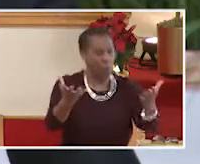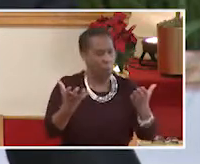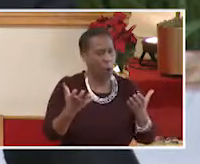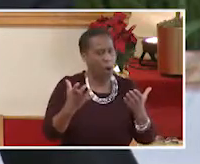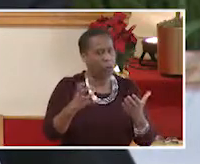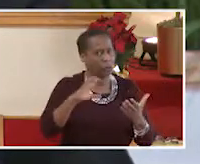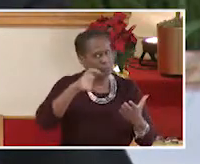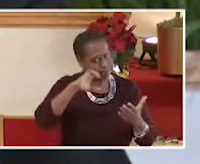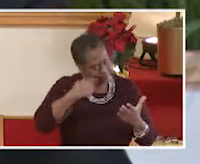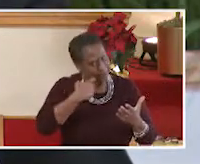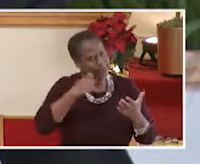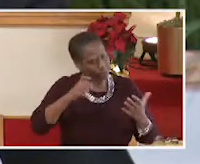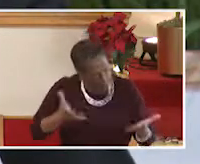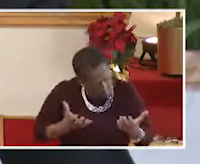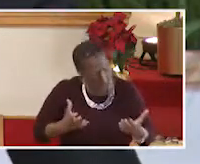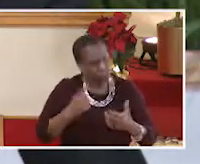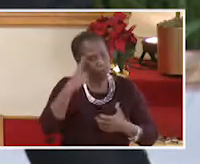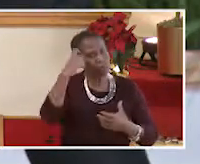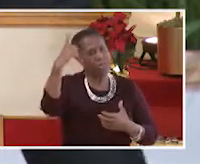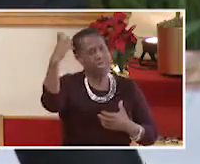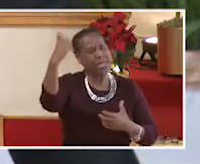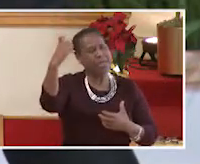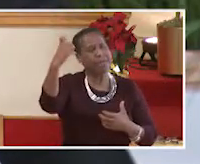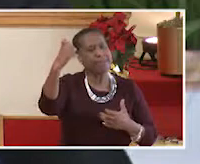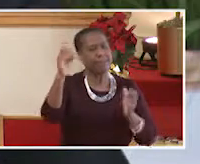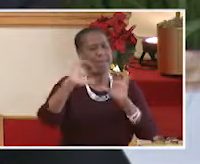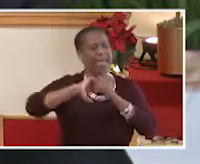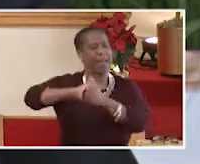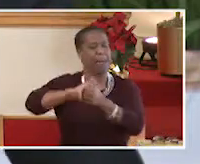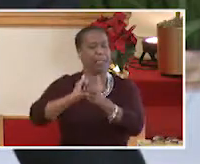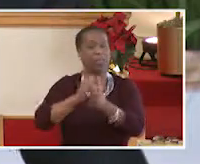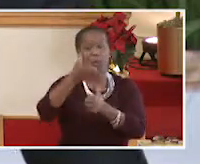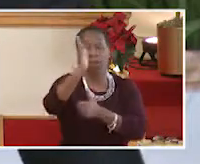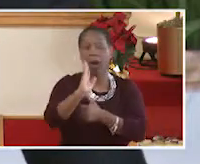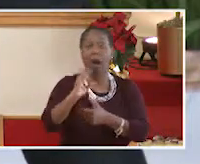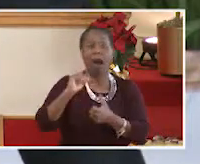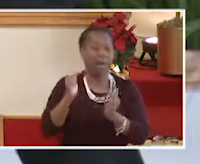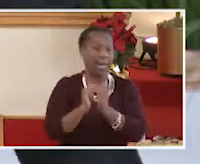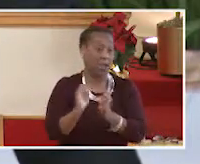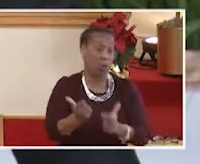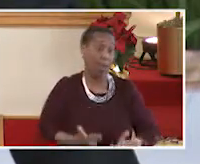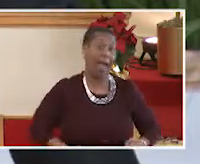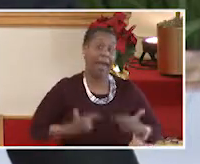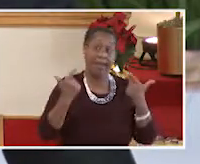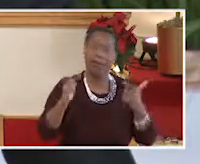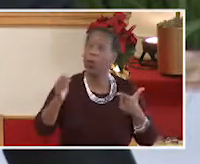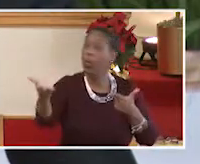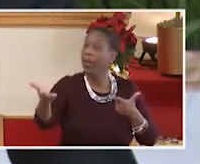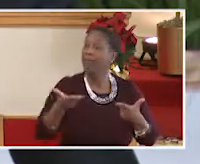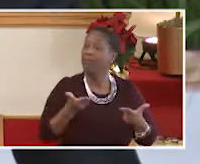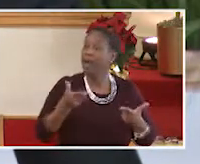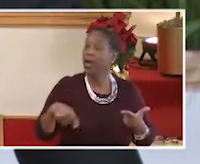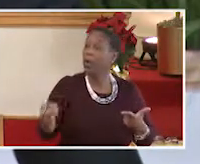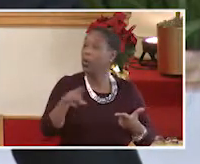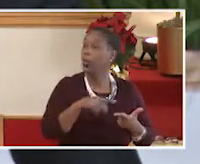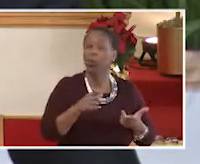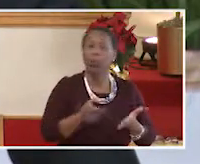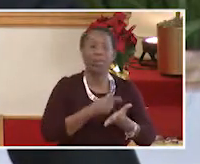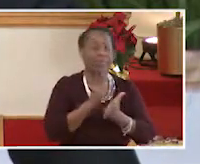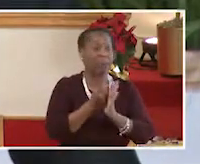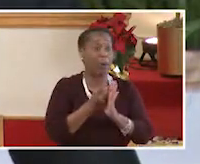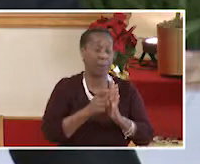to dream in partnership with God in your life, then we invite you in this